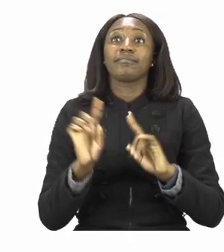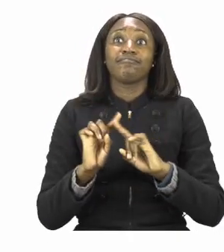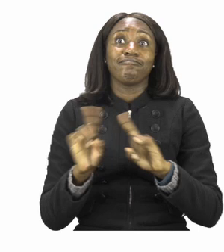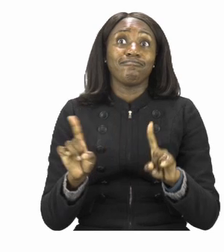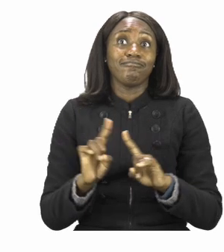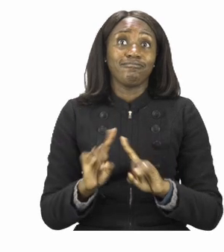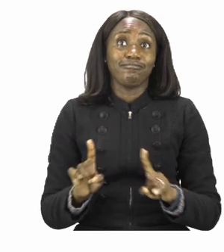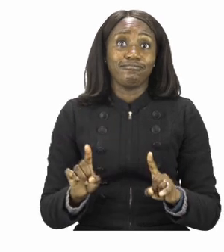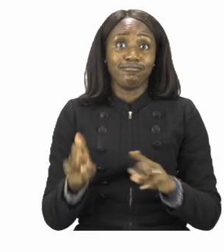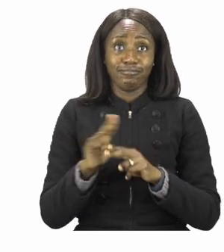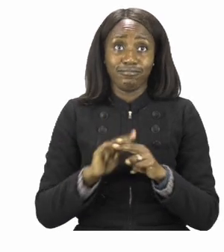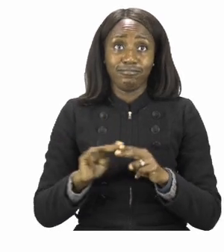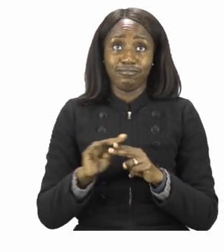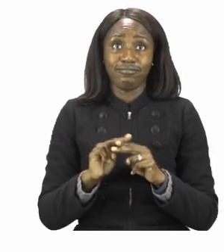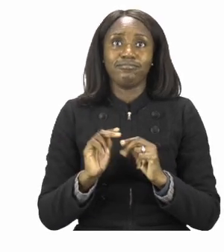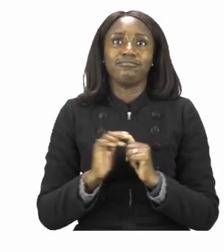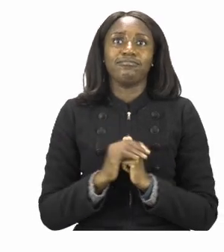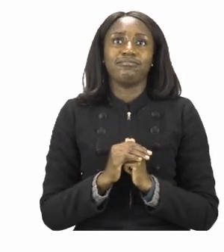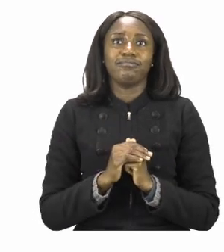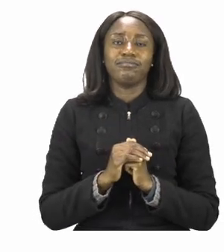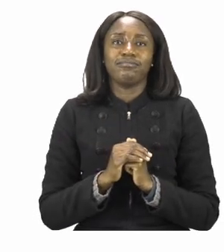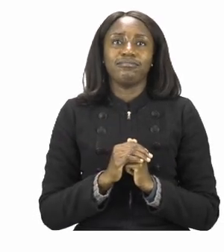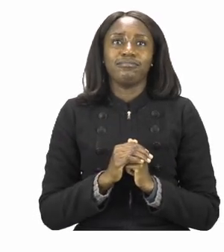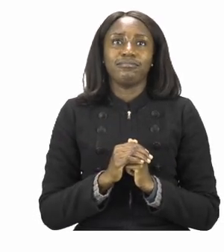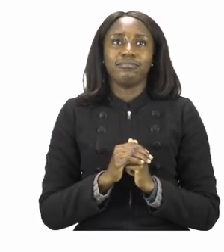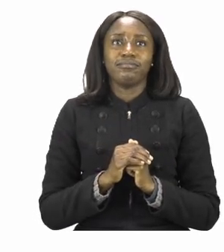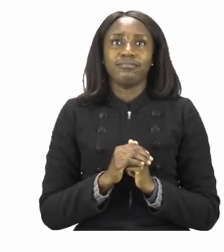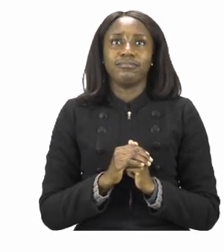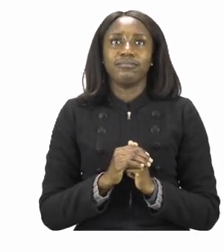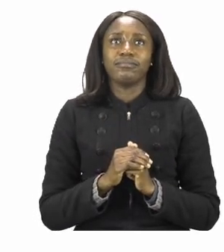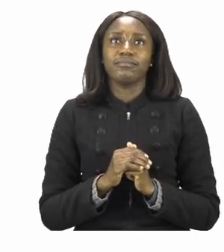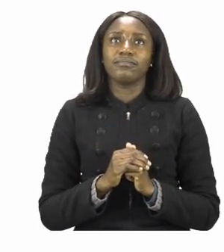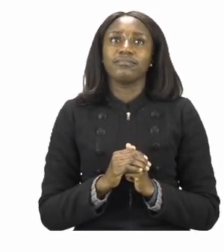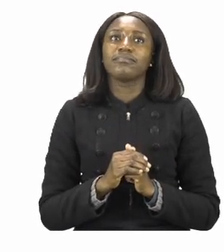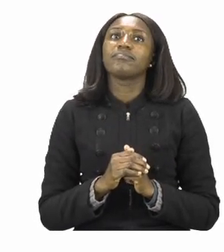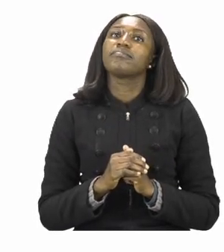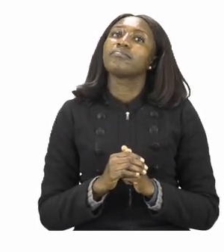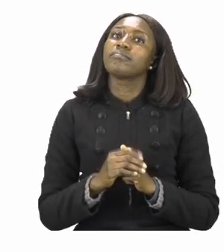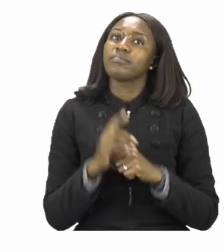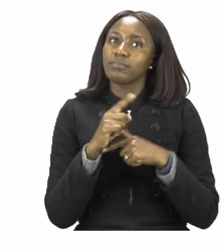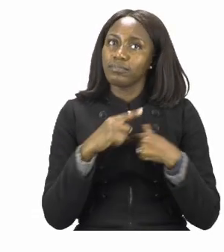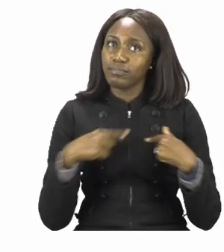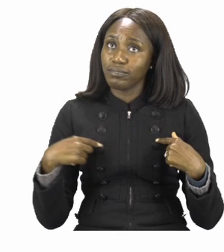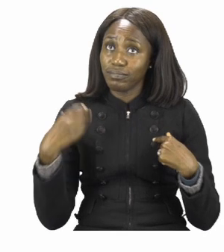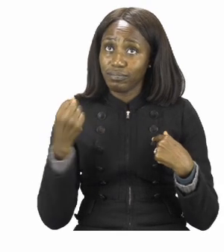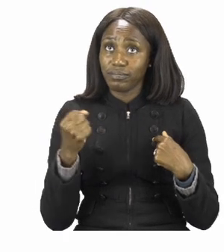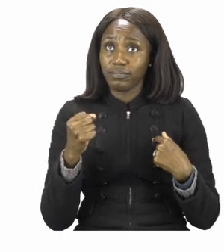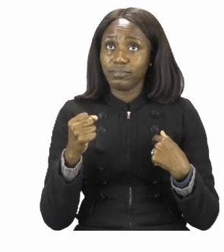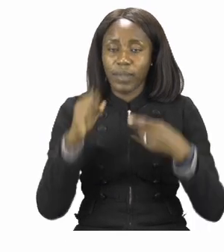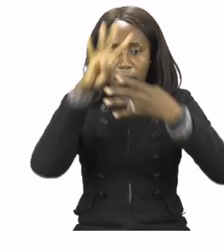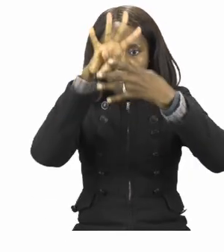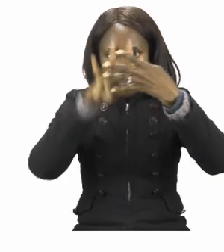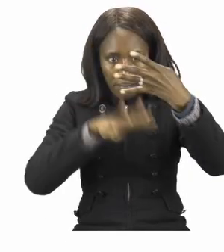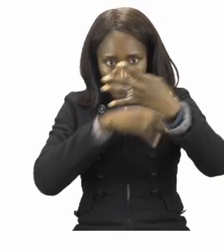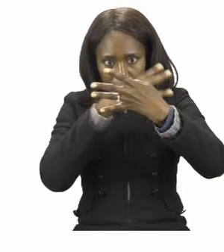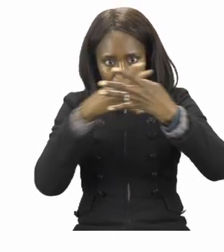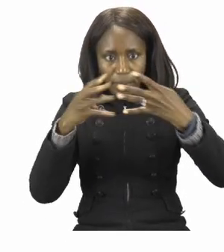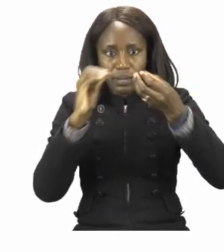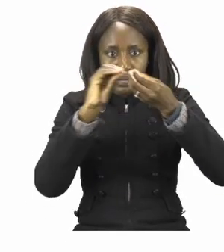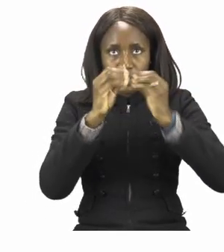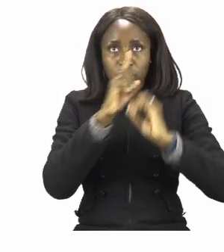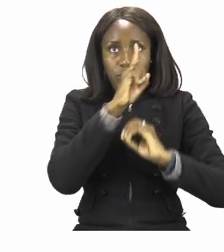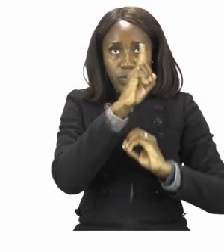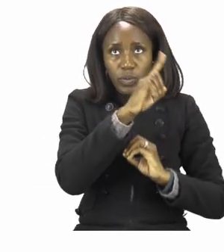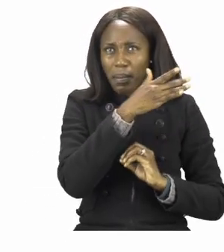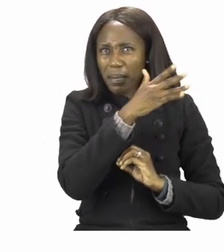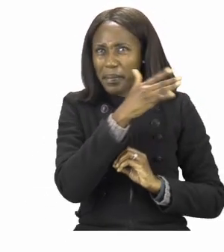to use. As you can see, we have our number chart going from 1